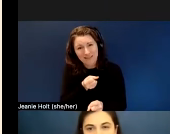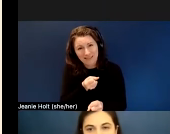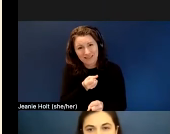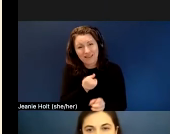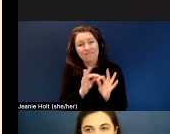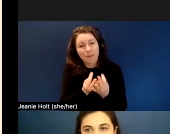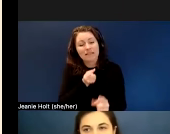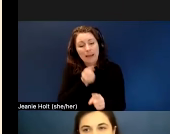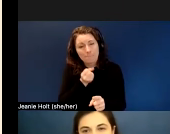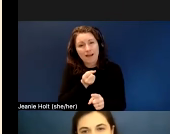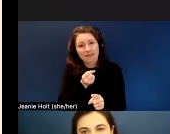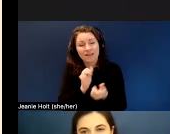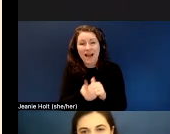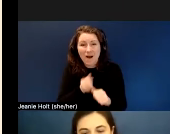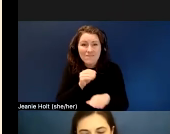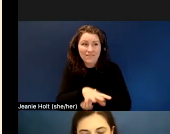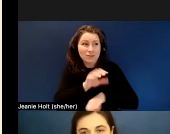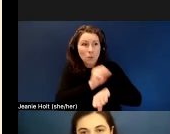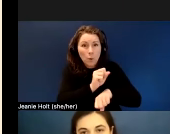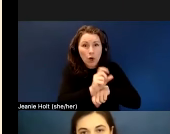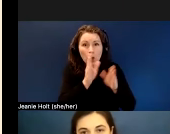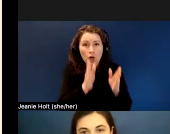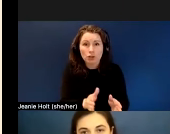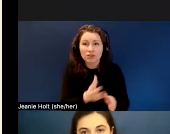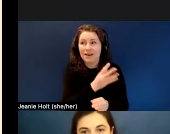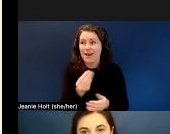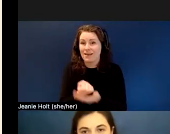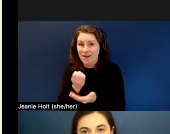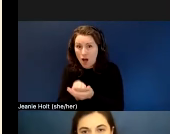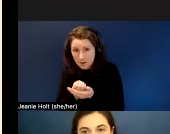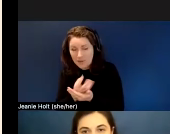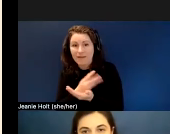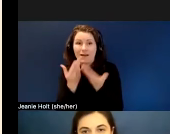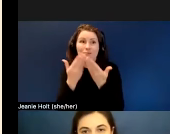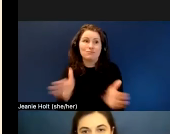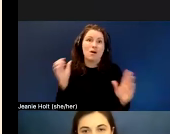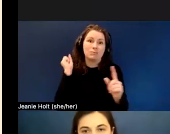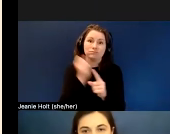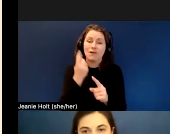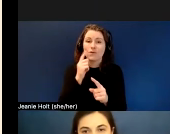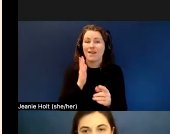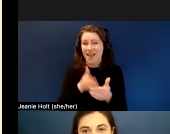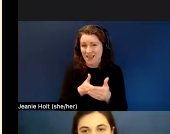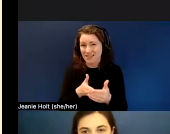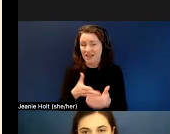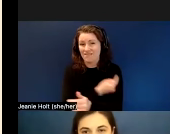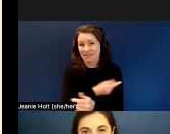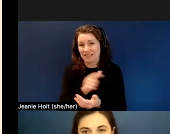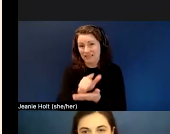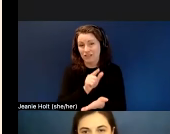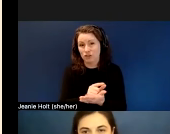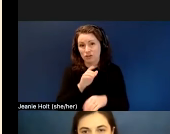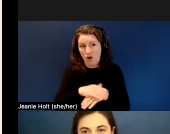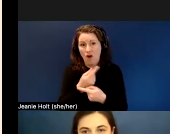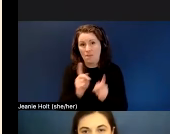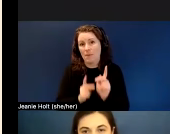affected, about how this affects our workforce and our economy and the broad impact of anti-vaccine legislation.